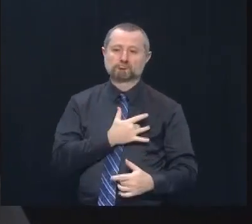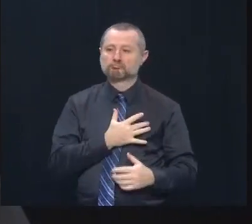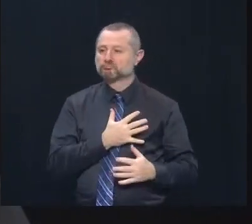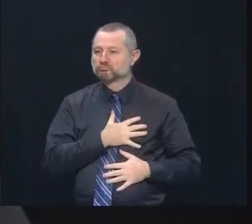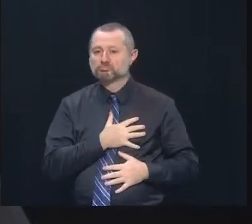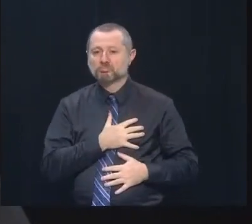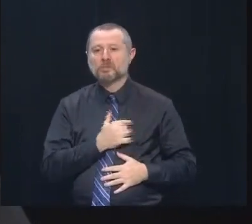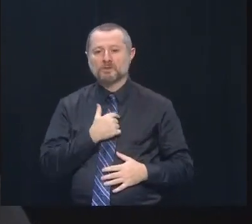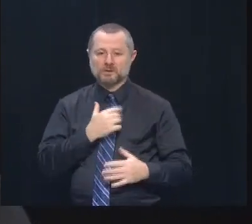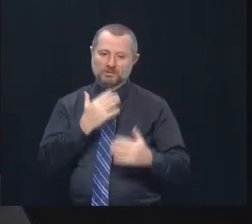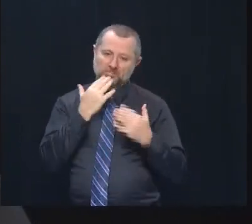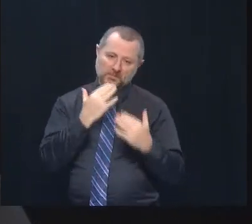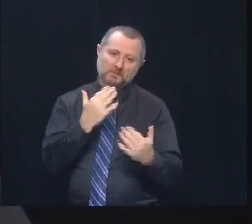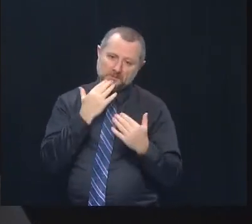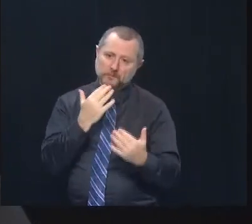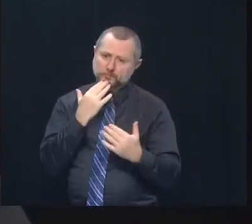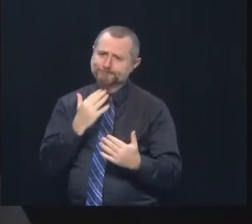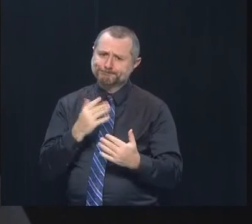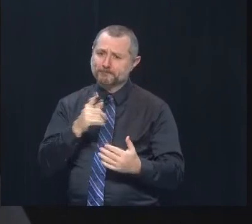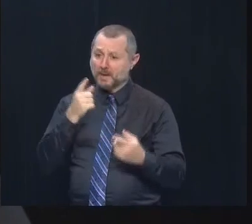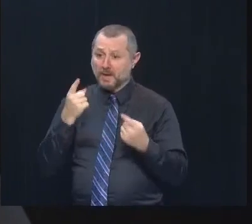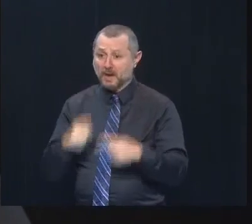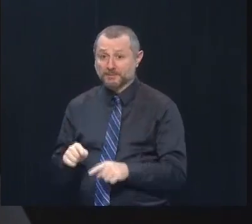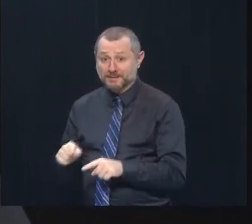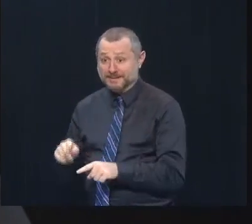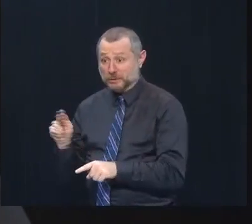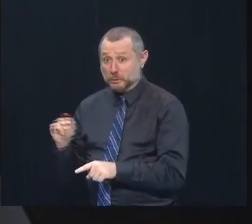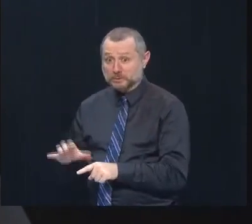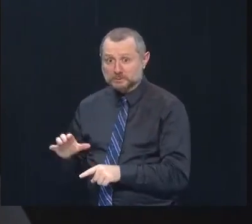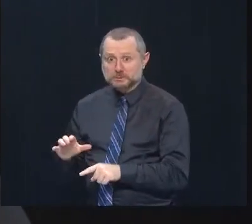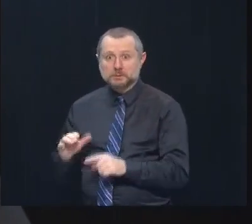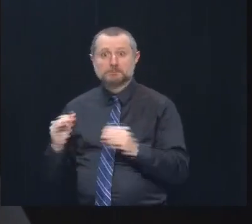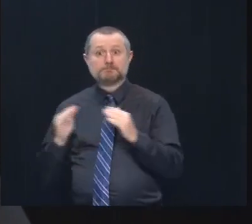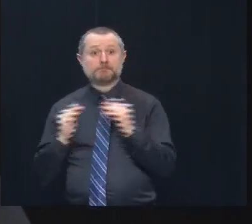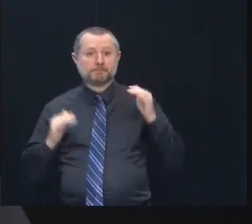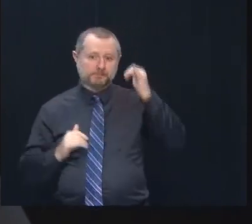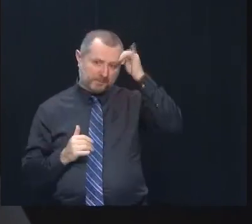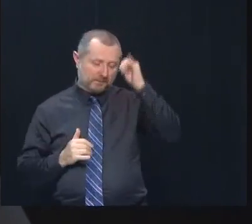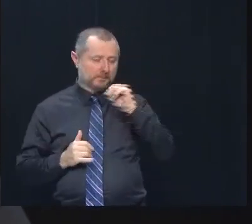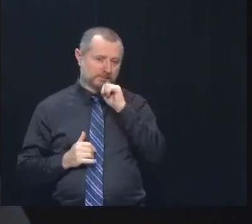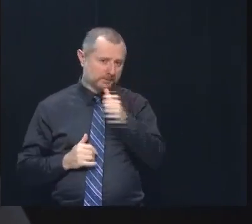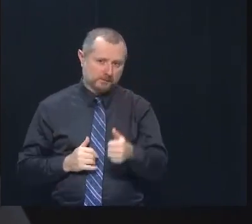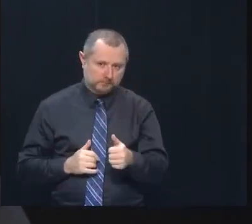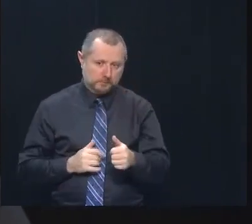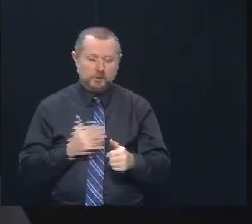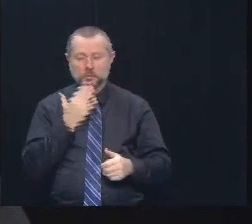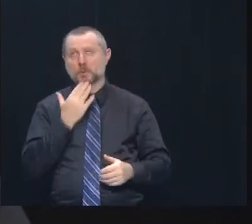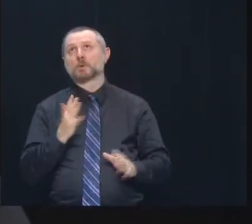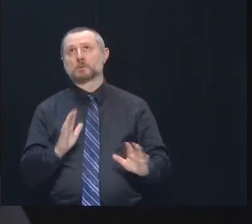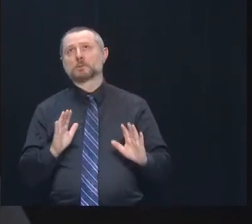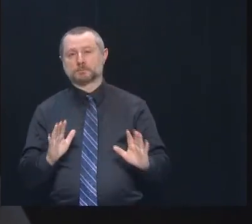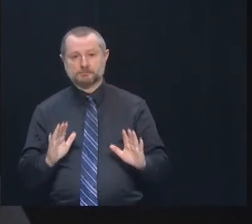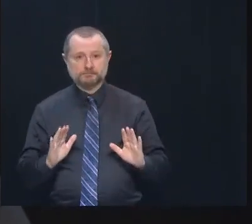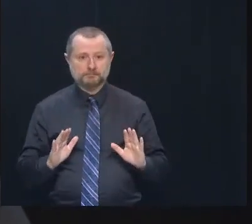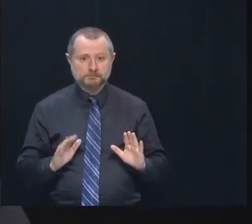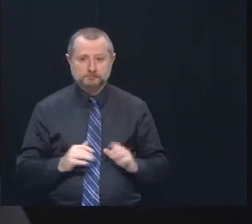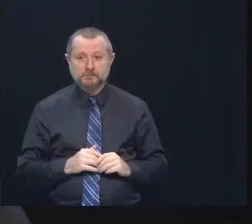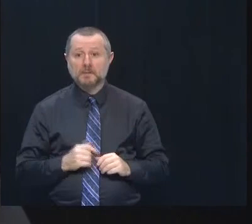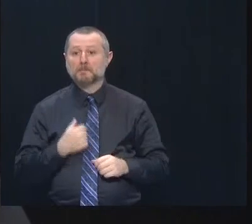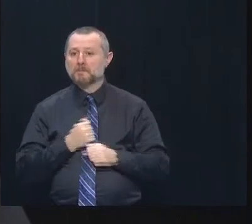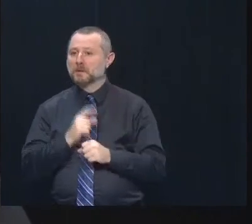thankfully, Buffalo was not hit as hard on as New York City, and I want to make sure it stays that